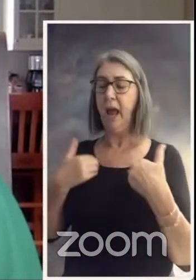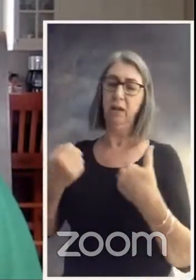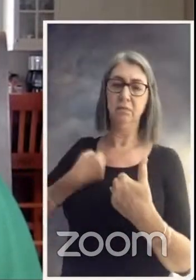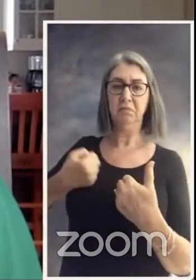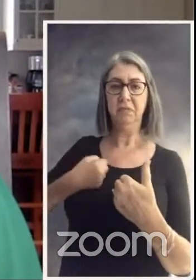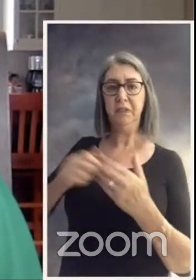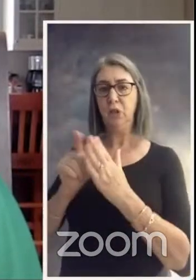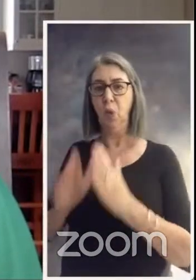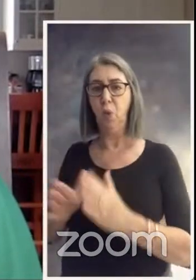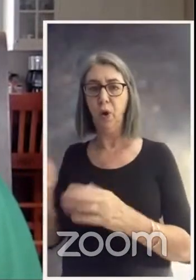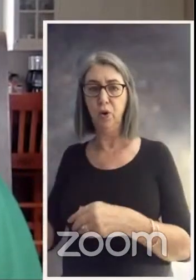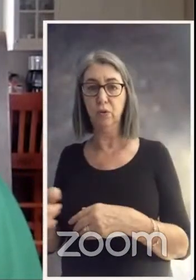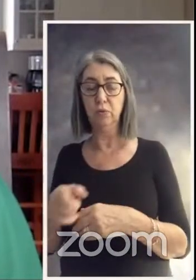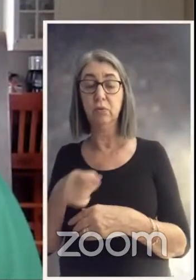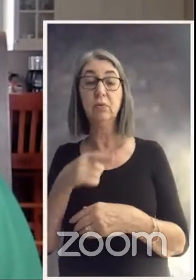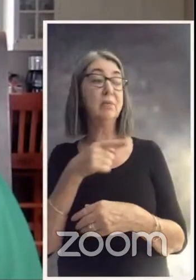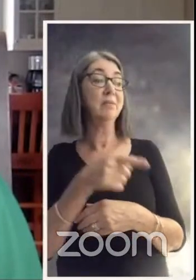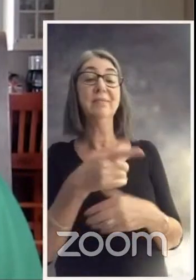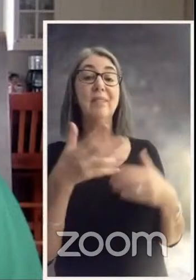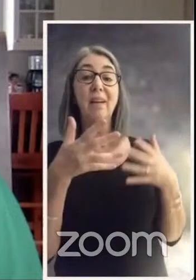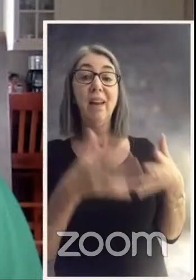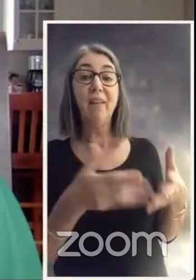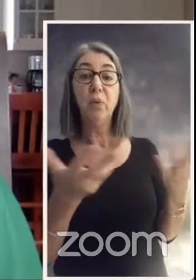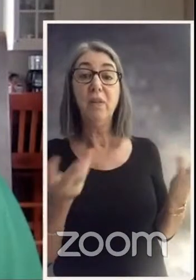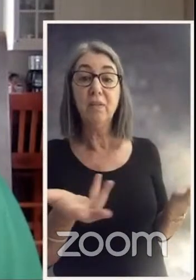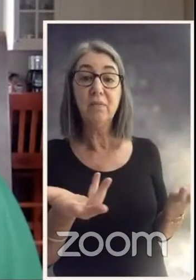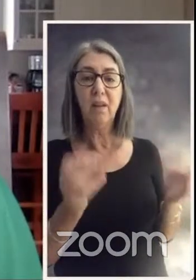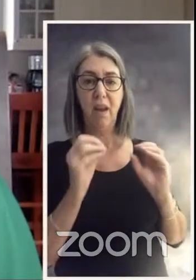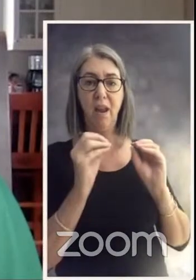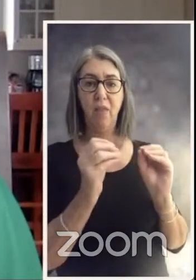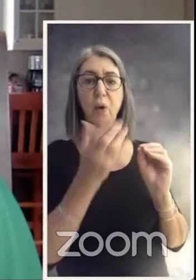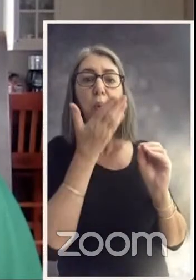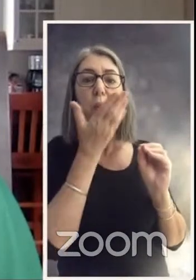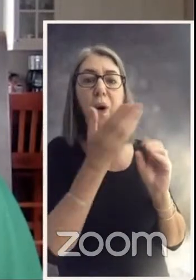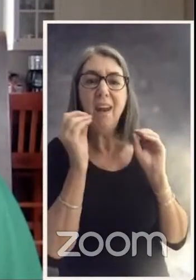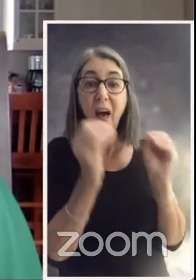a fierce lawyer. She ended up with nothing,